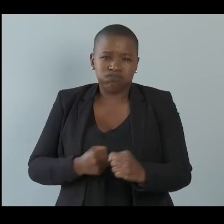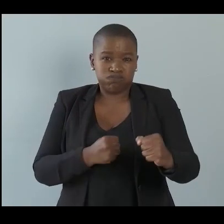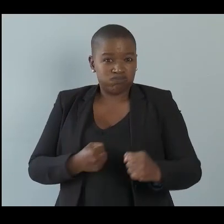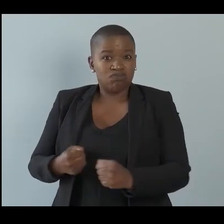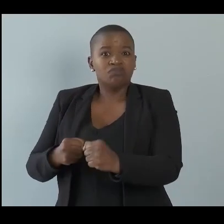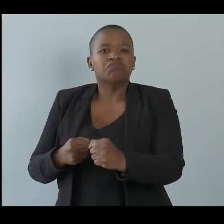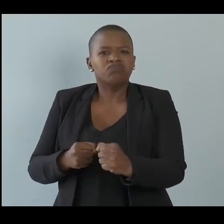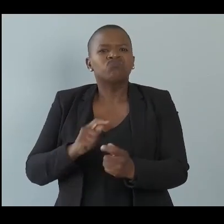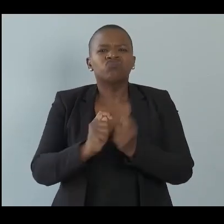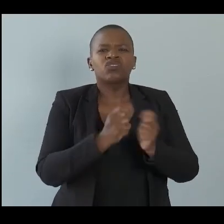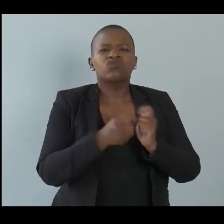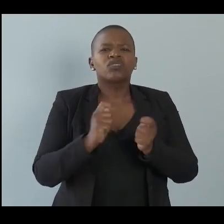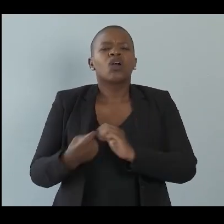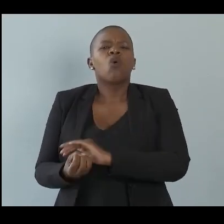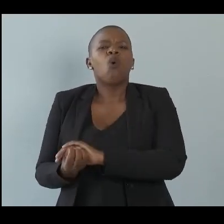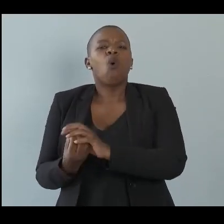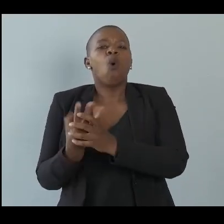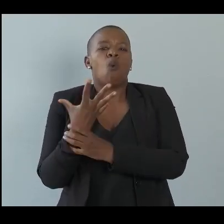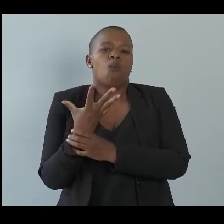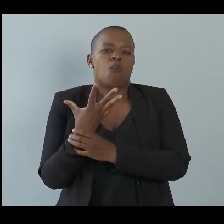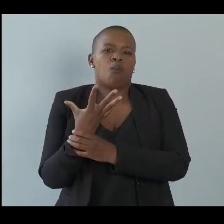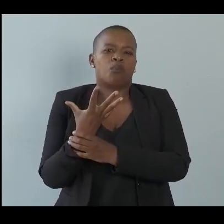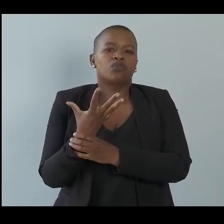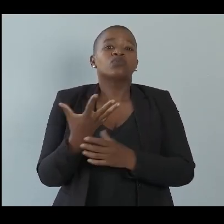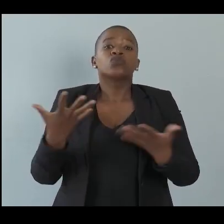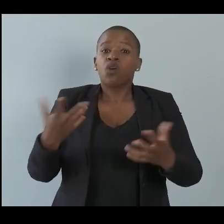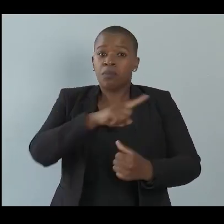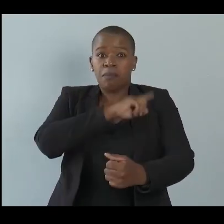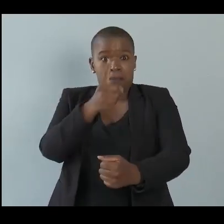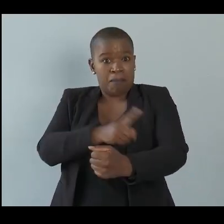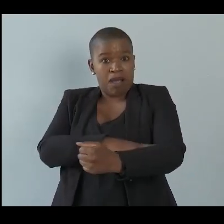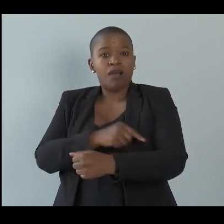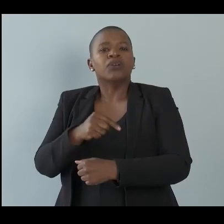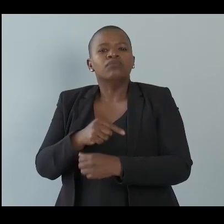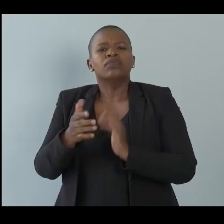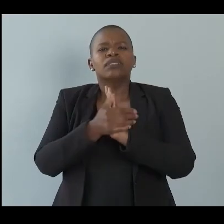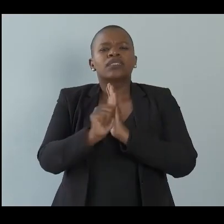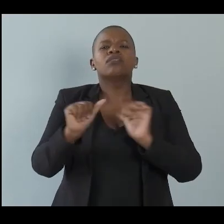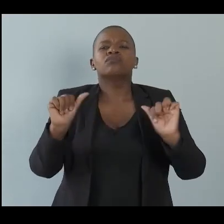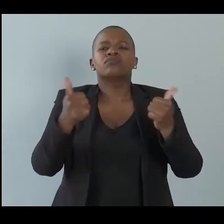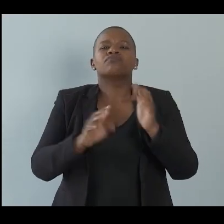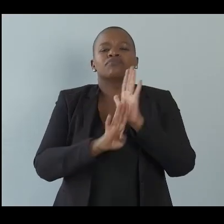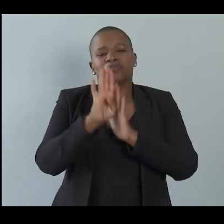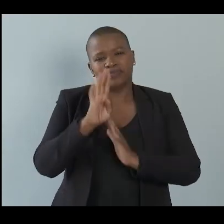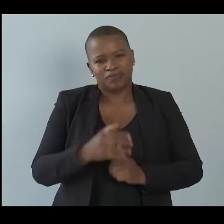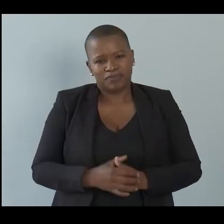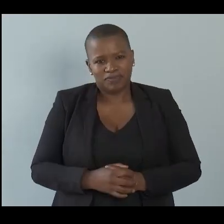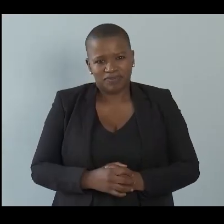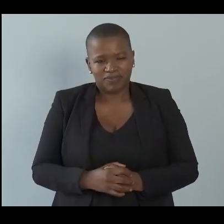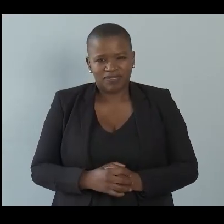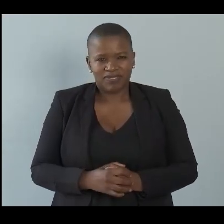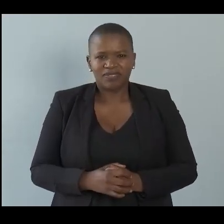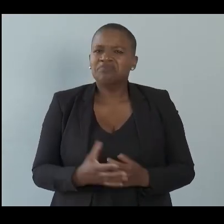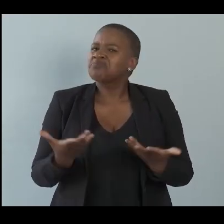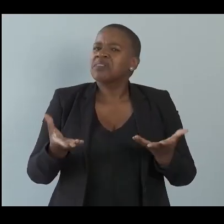growth, enhancing our capabilities and positioning Altron for success. The benefits of our strategy execution